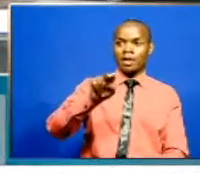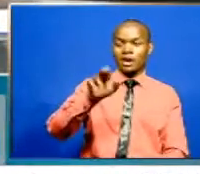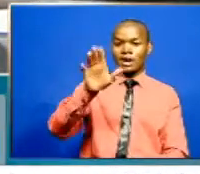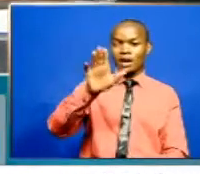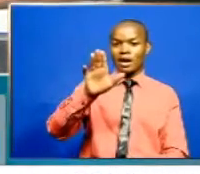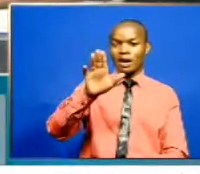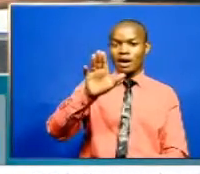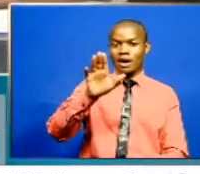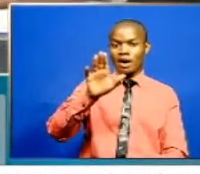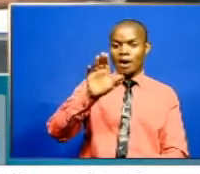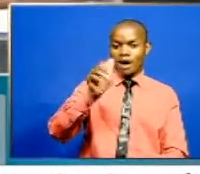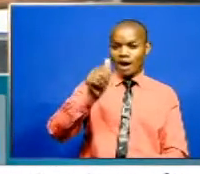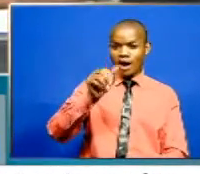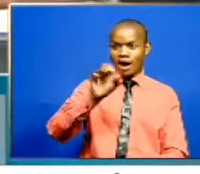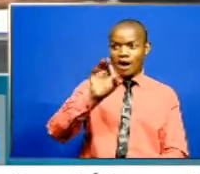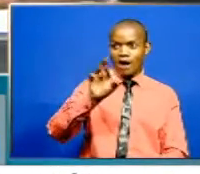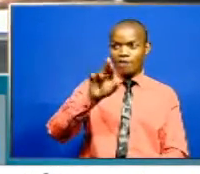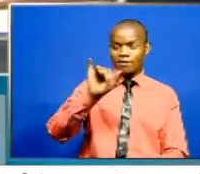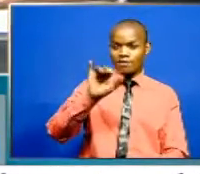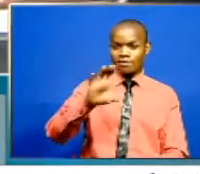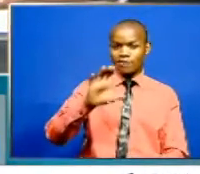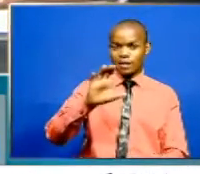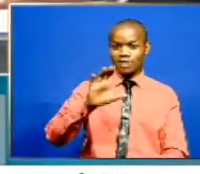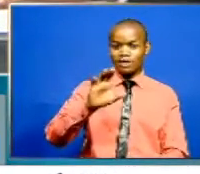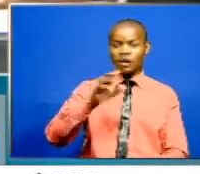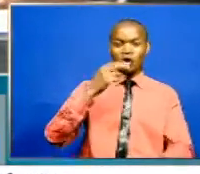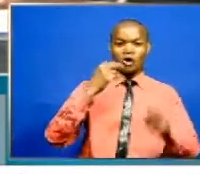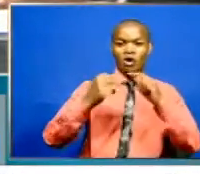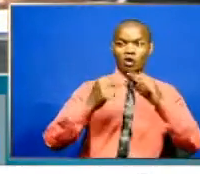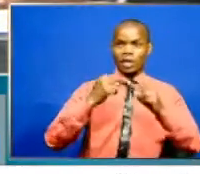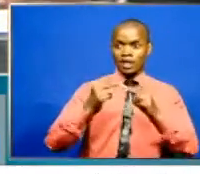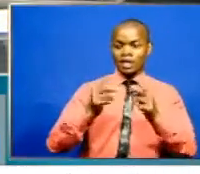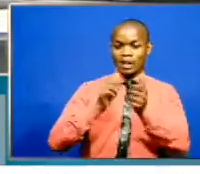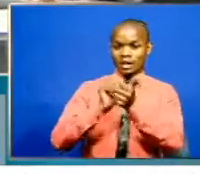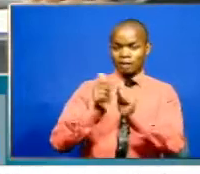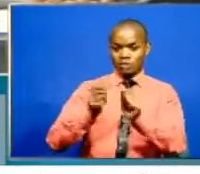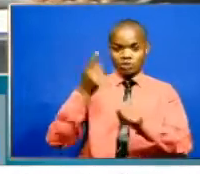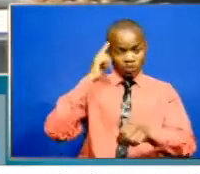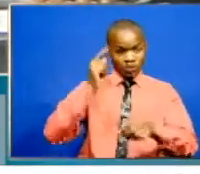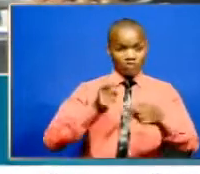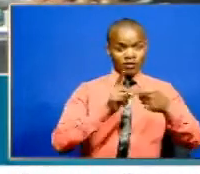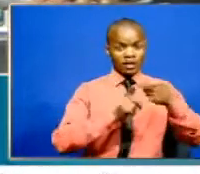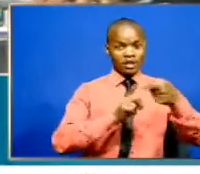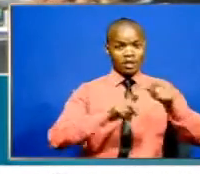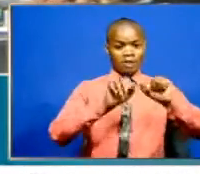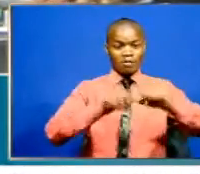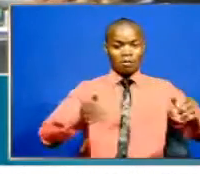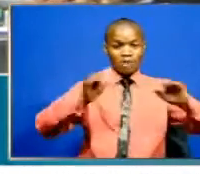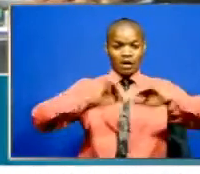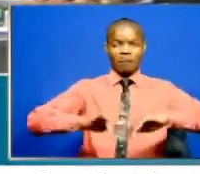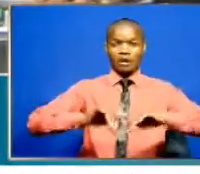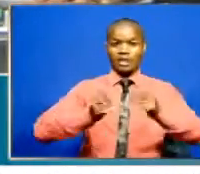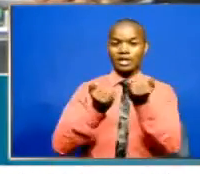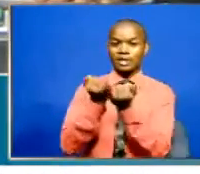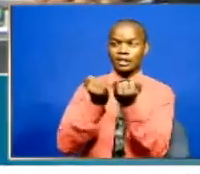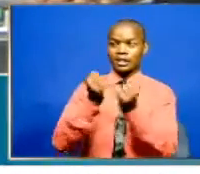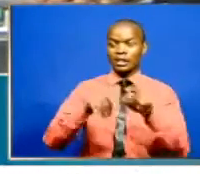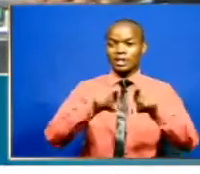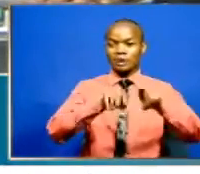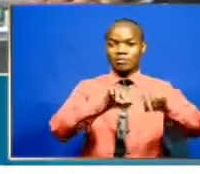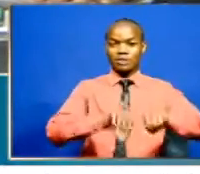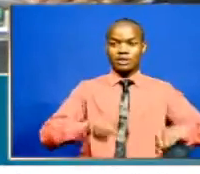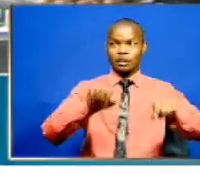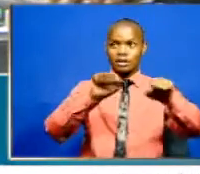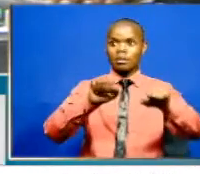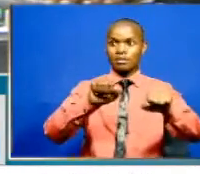Personality of the Year Awards, you do remember that they will be held this Saturday, and the chairman of the National Olympic Committee of Kenya, that